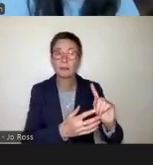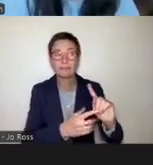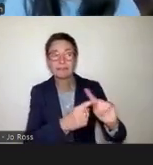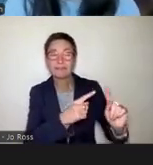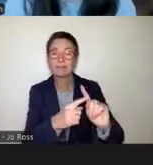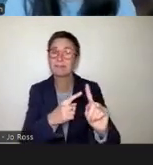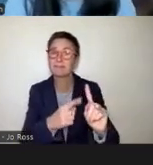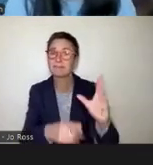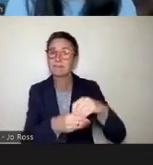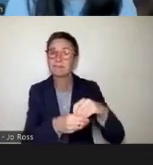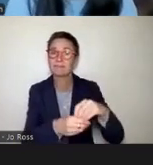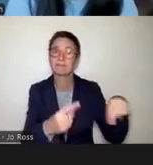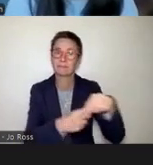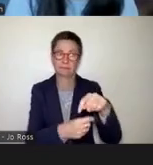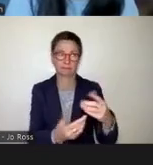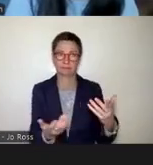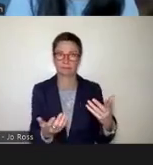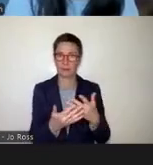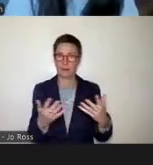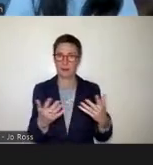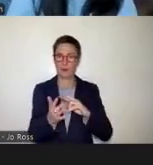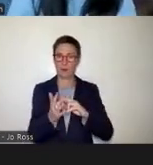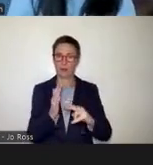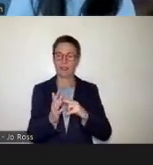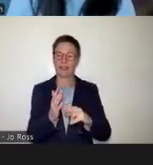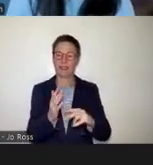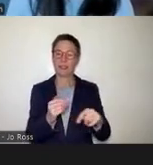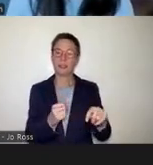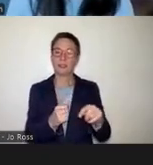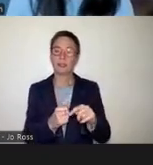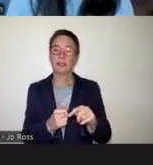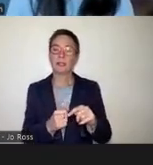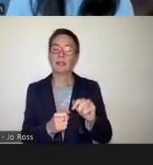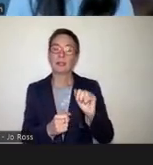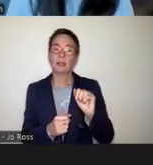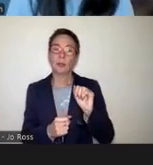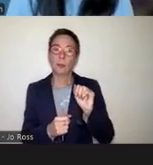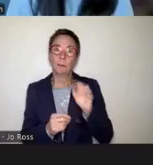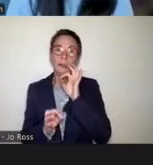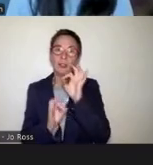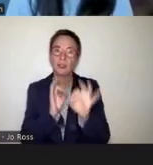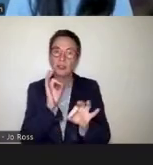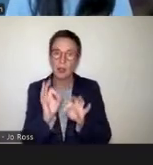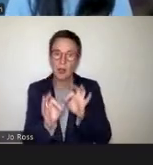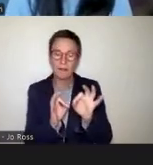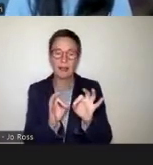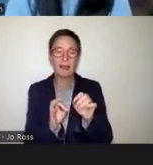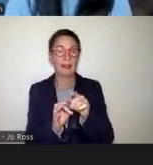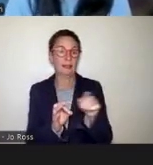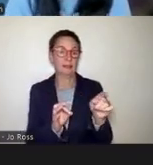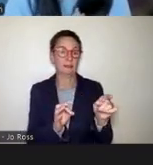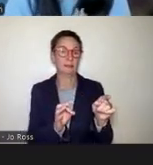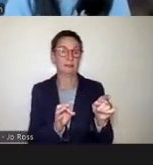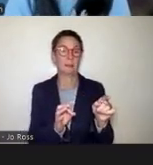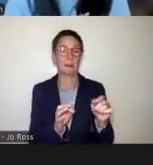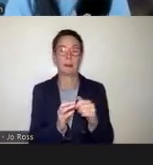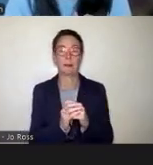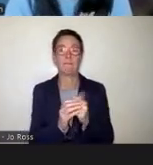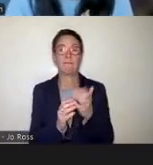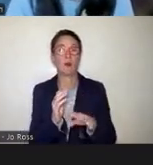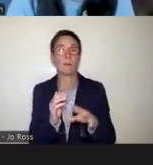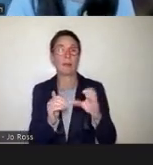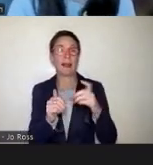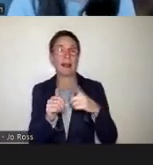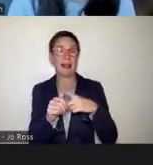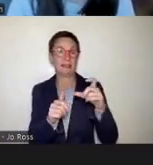the arts and cultural organisations that were surveyed in the most recent Arts Council survey,